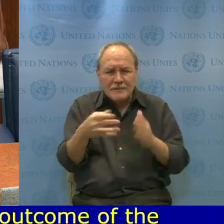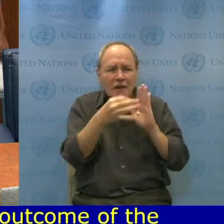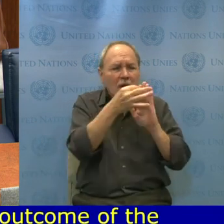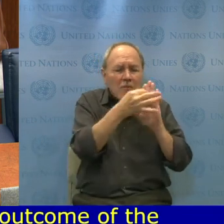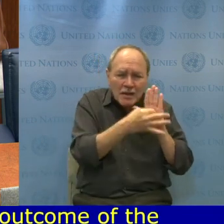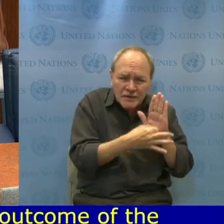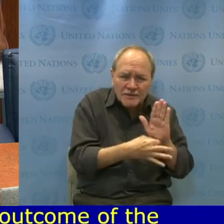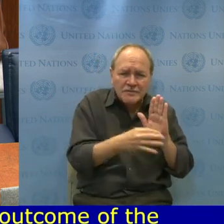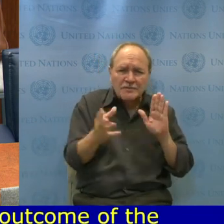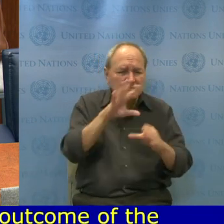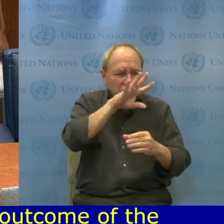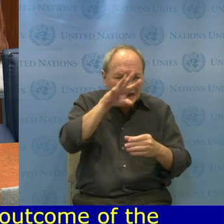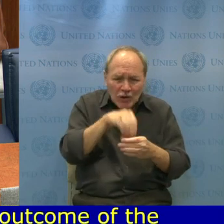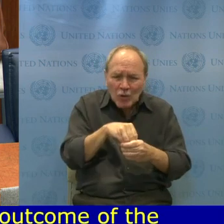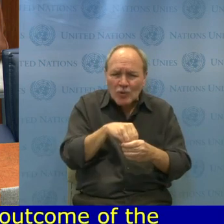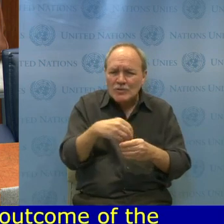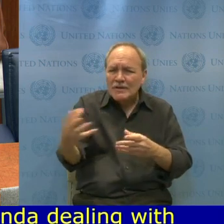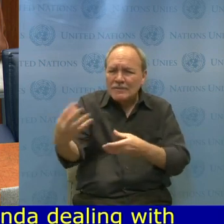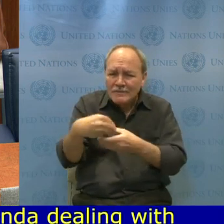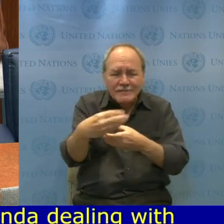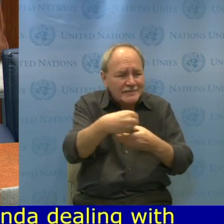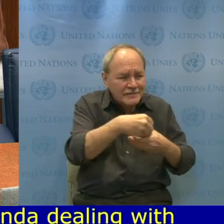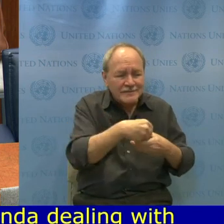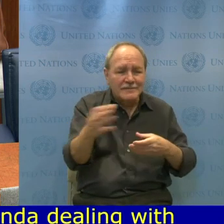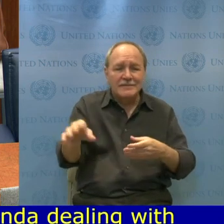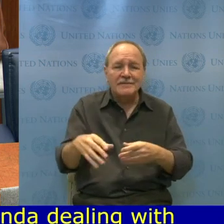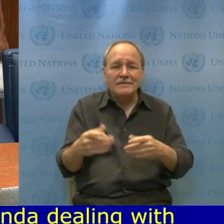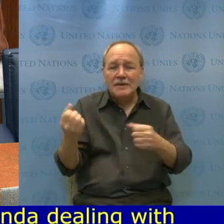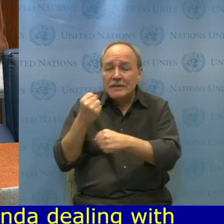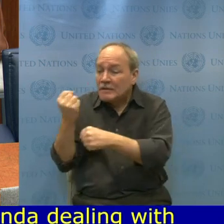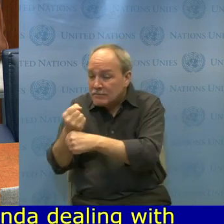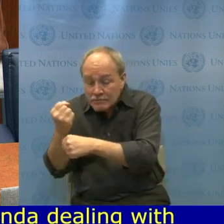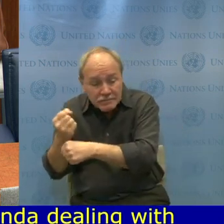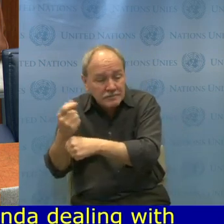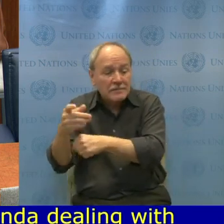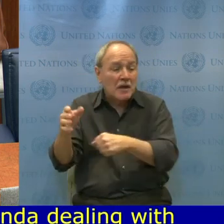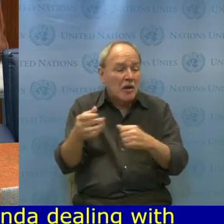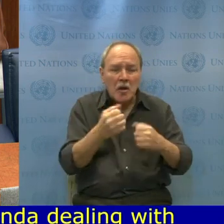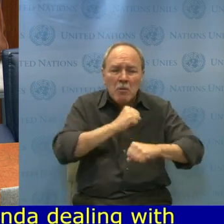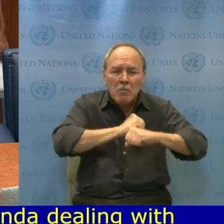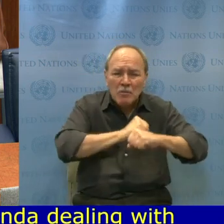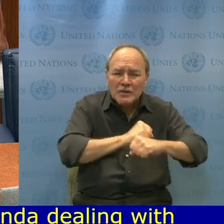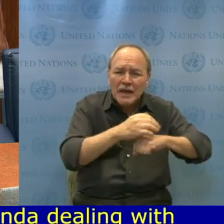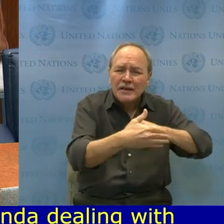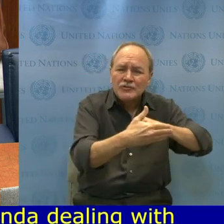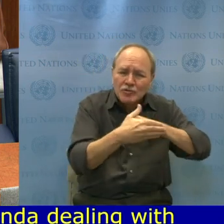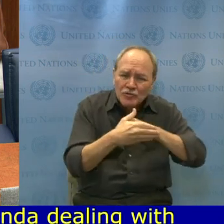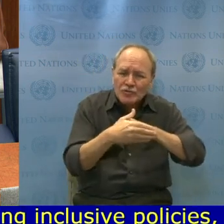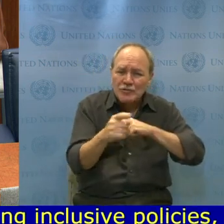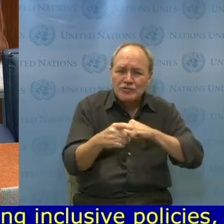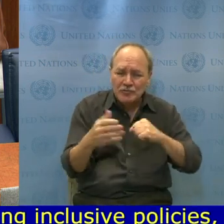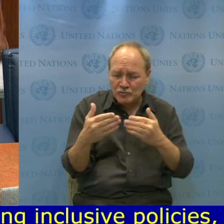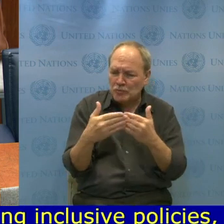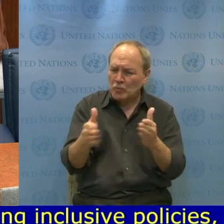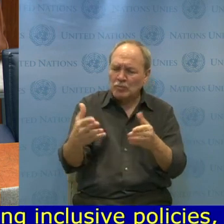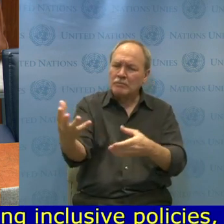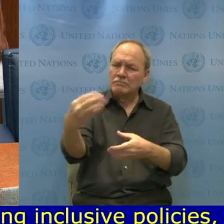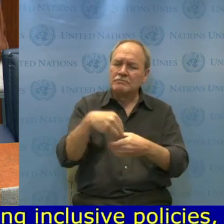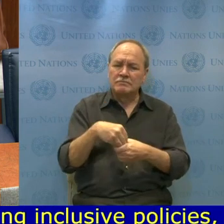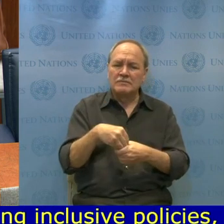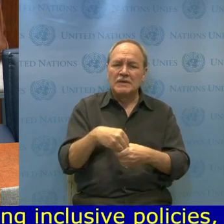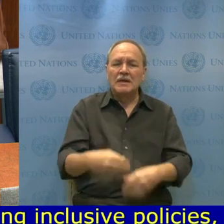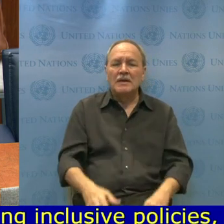macroeconomic, fiscal, on employment, on the labour market, or providing social protection, to ensure that there is inclusion. I wish to say